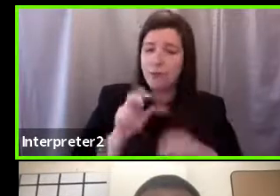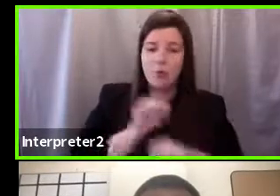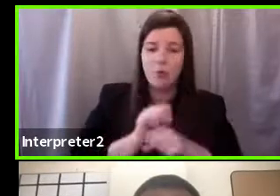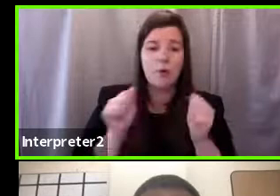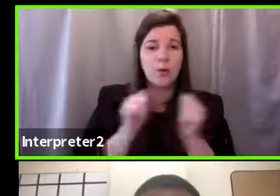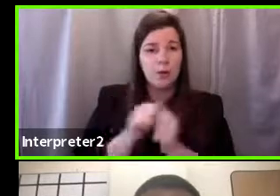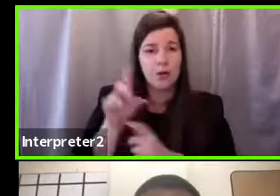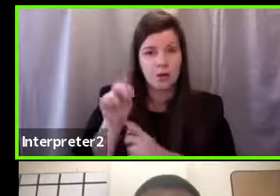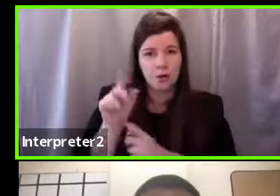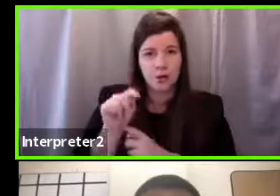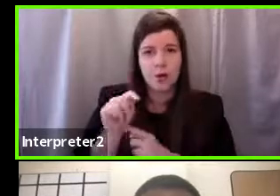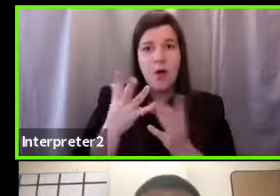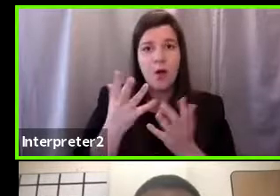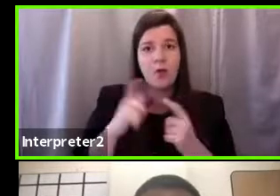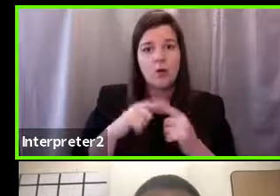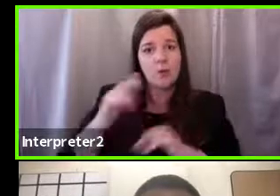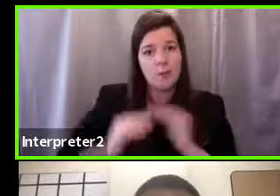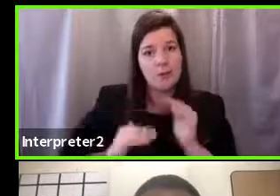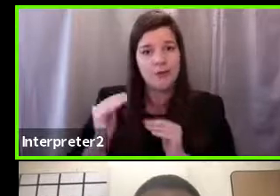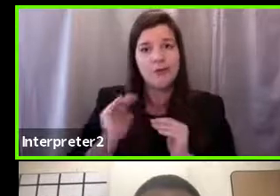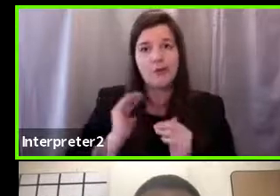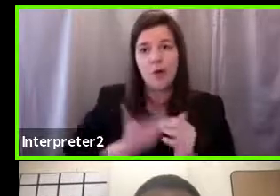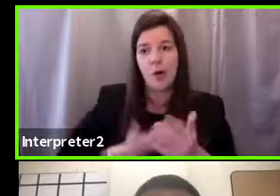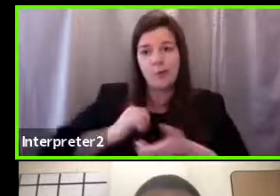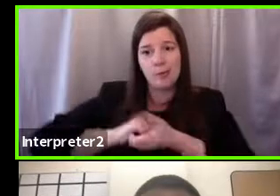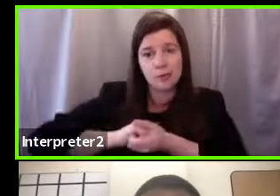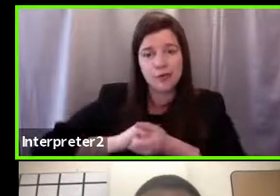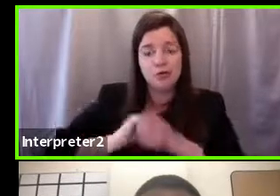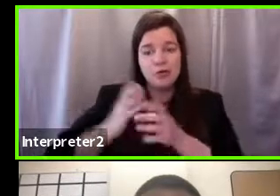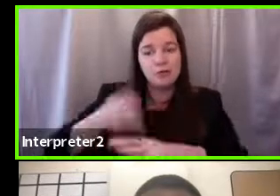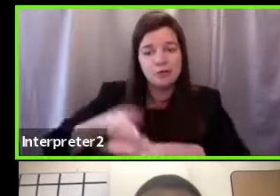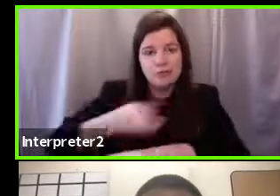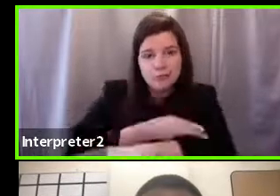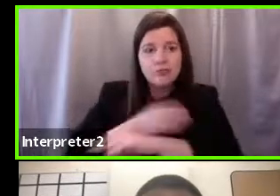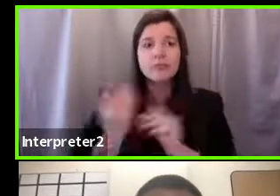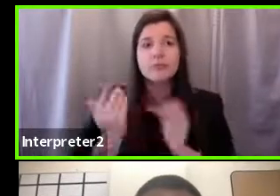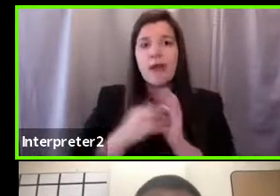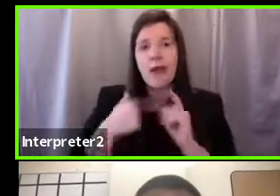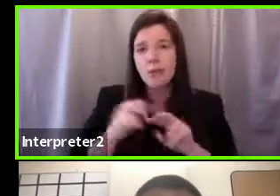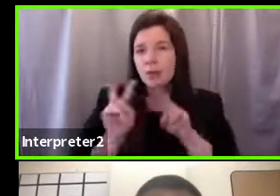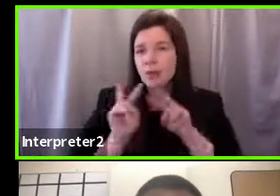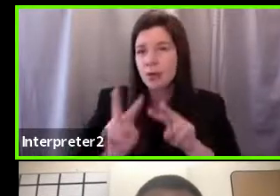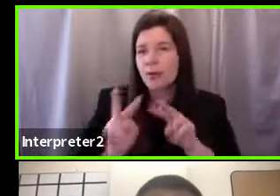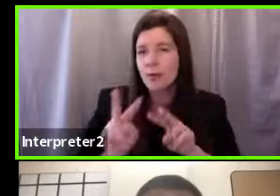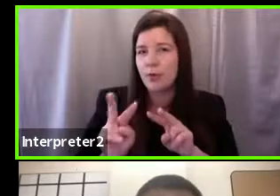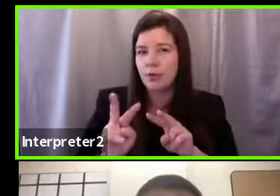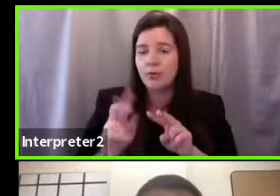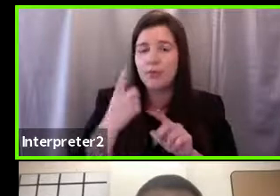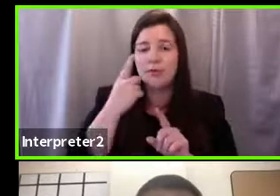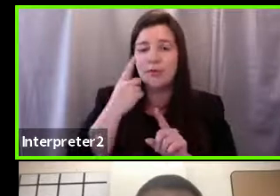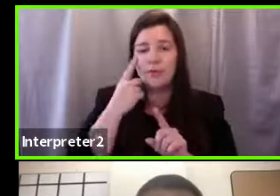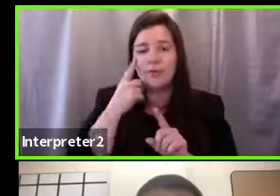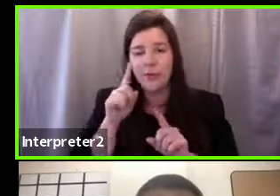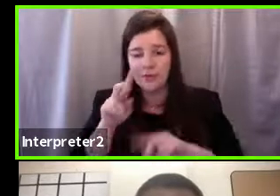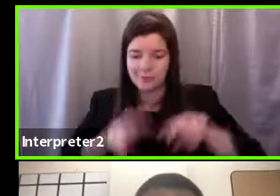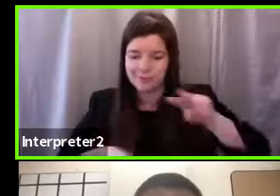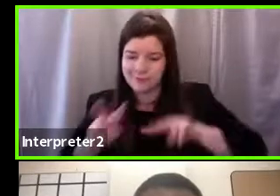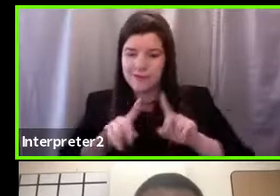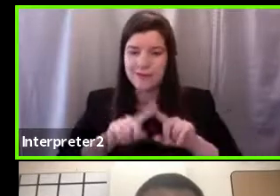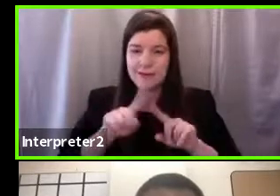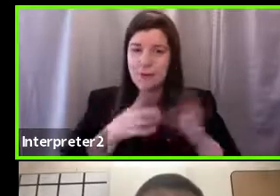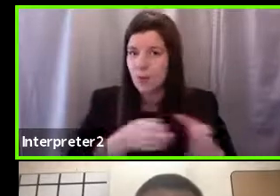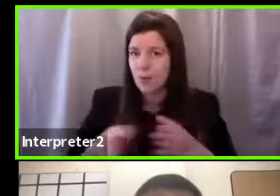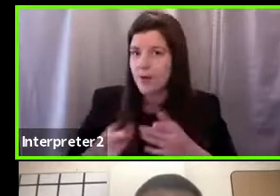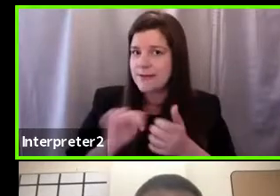build on our partnership, and I'm looking forward to looking at ways that we can